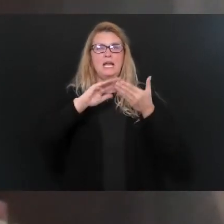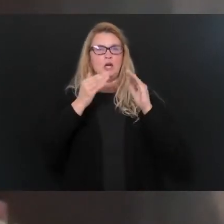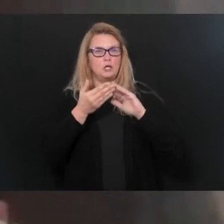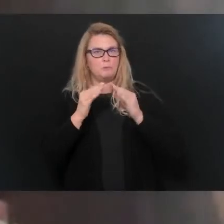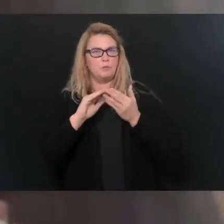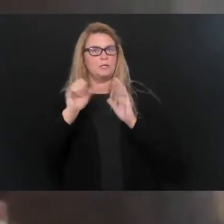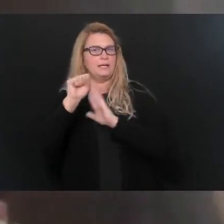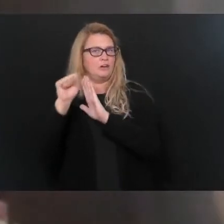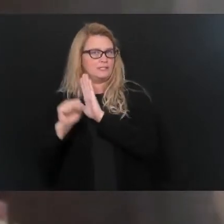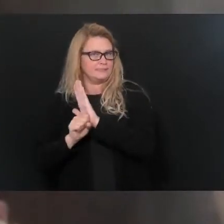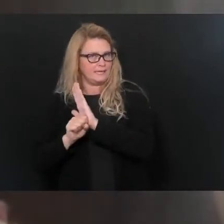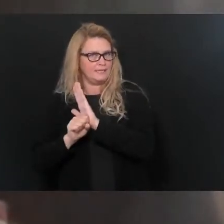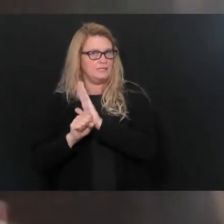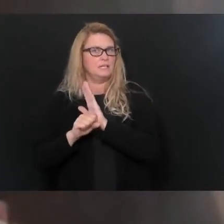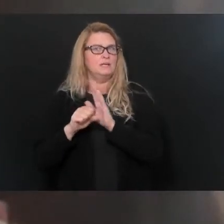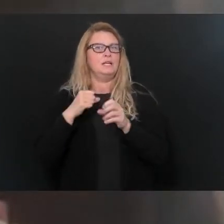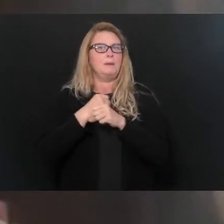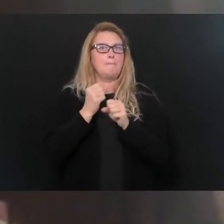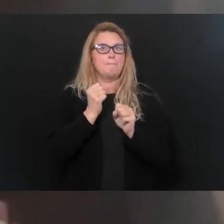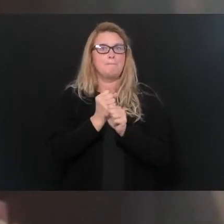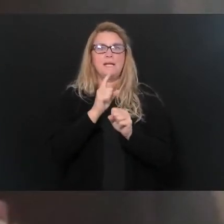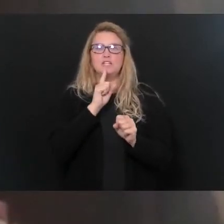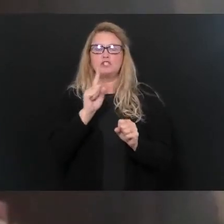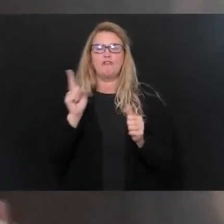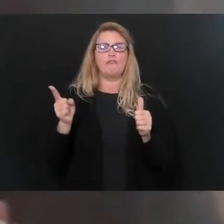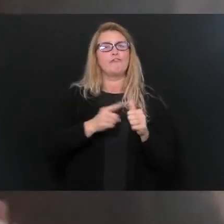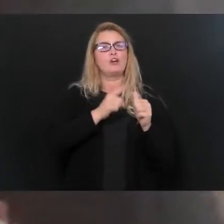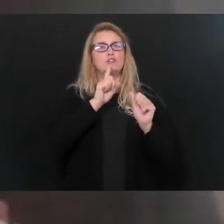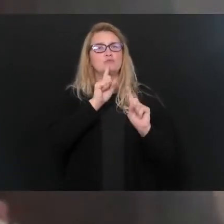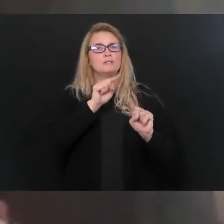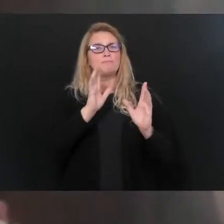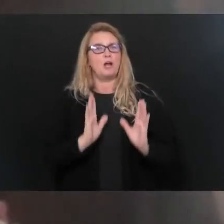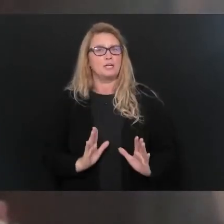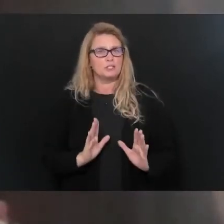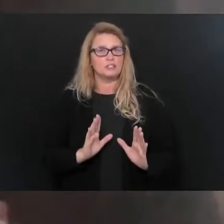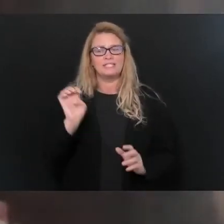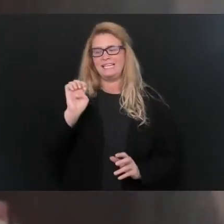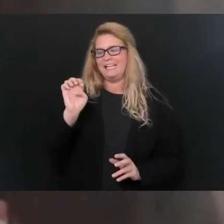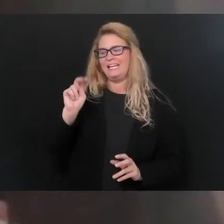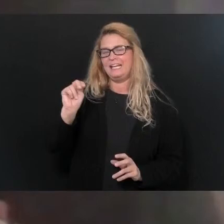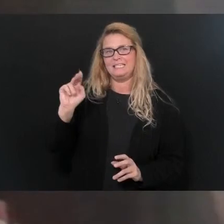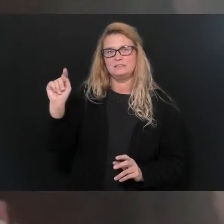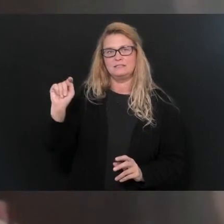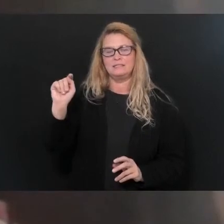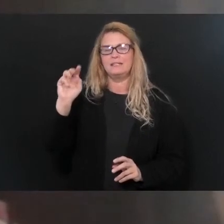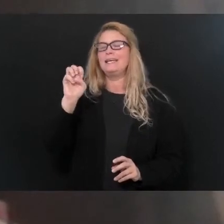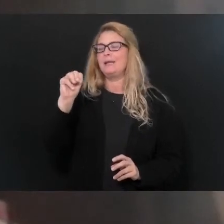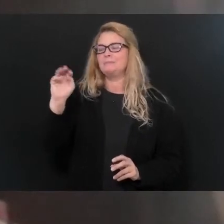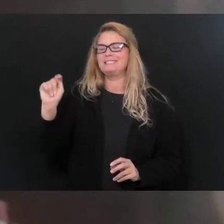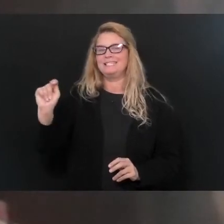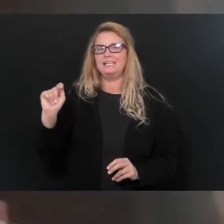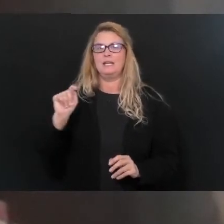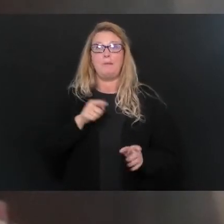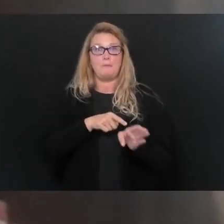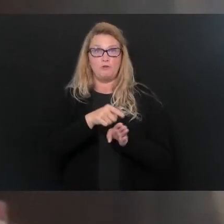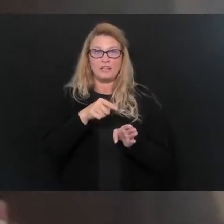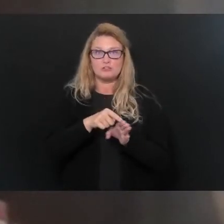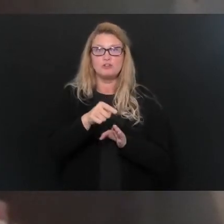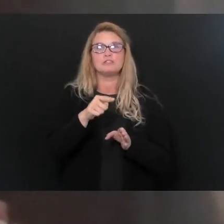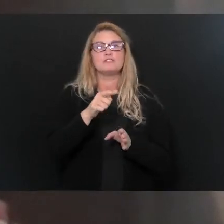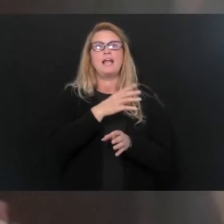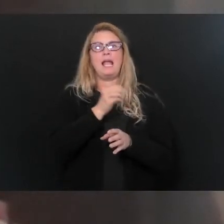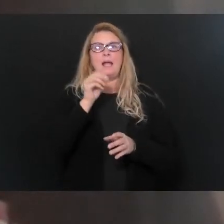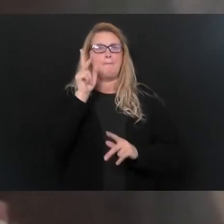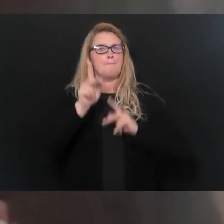our state by making sure that first responders and EMT professionals and folks that